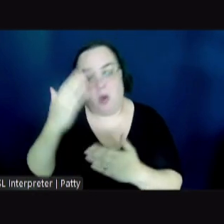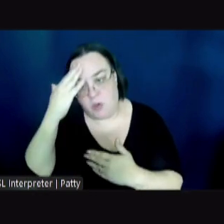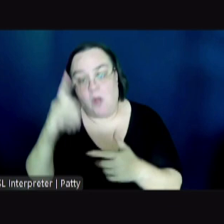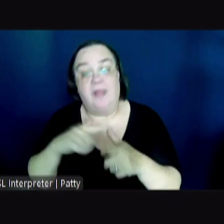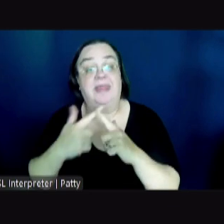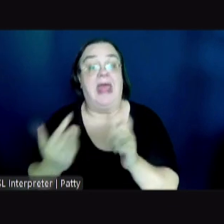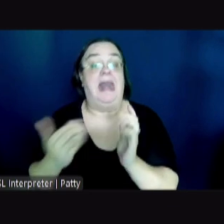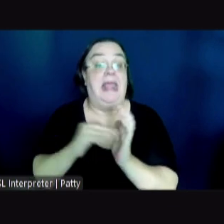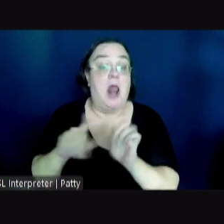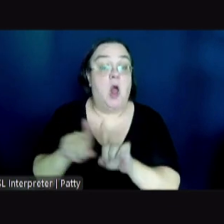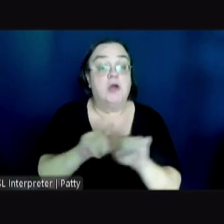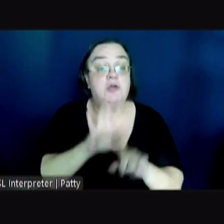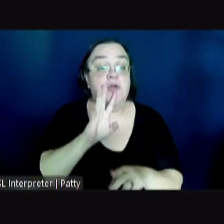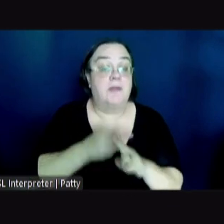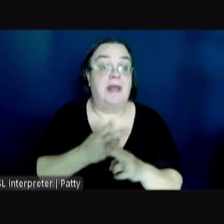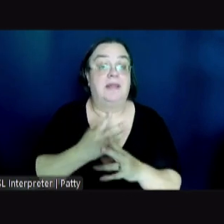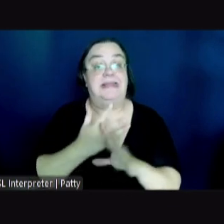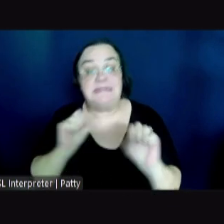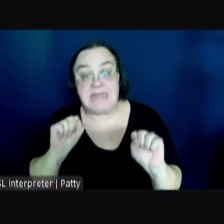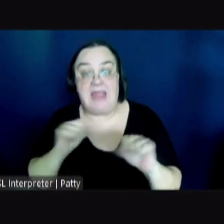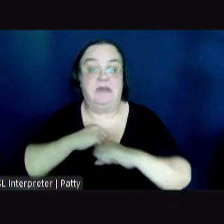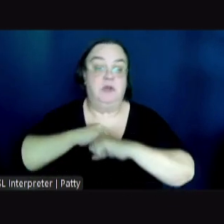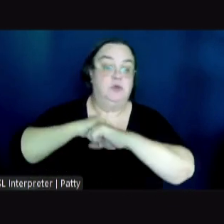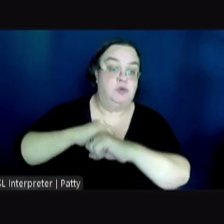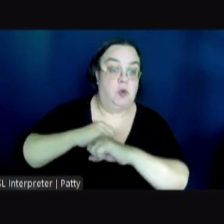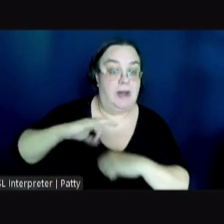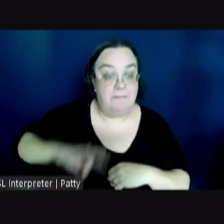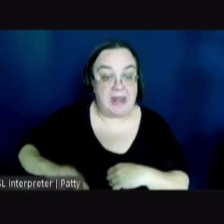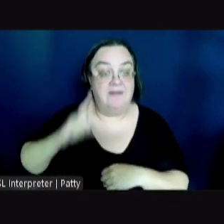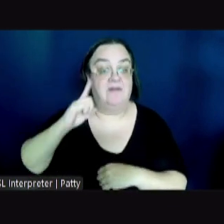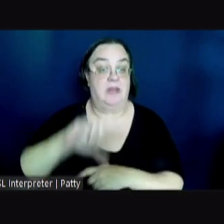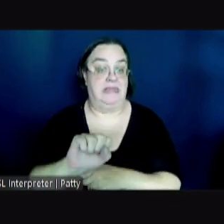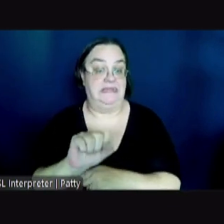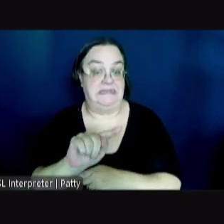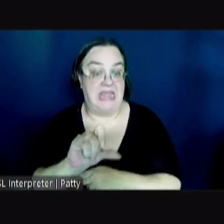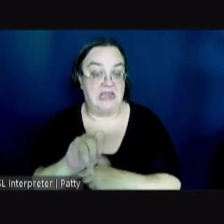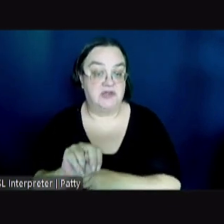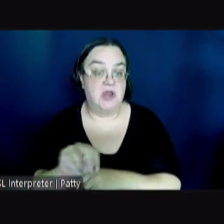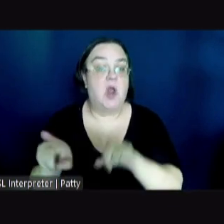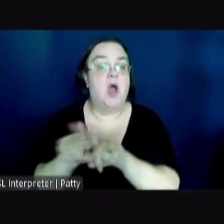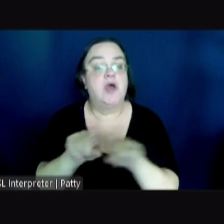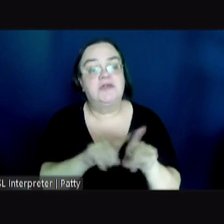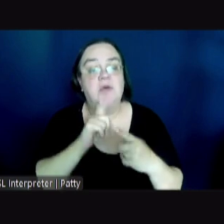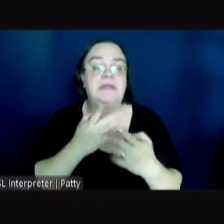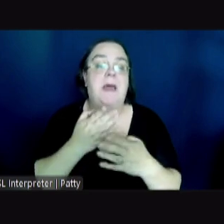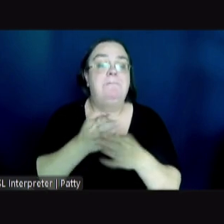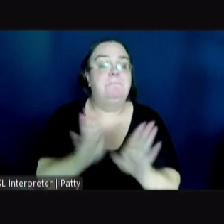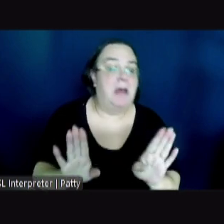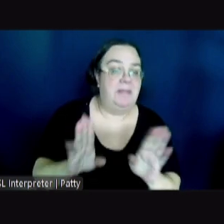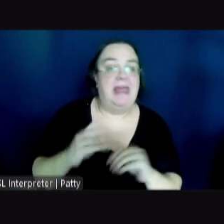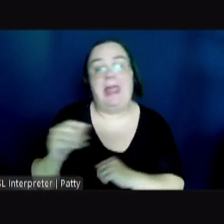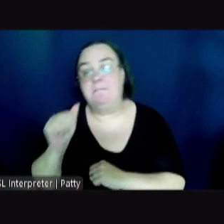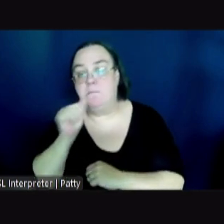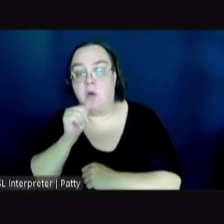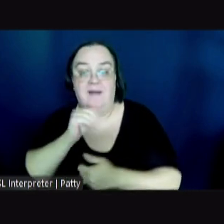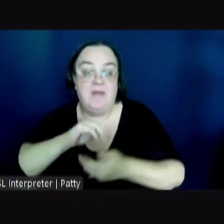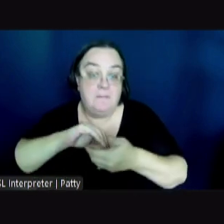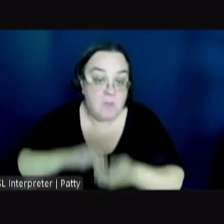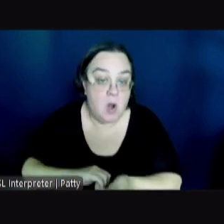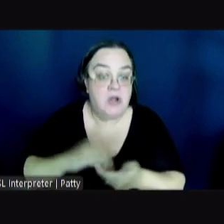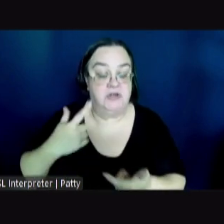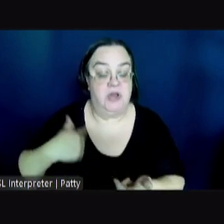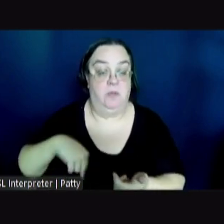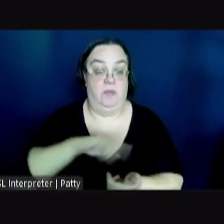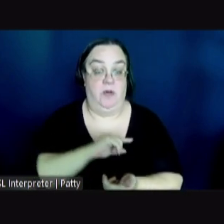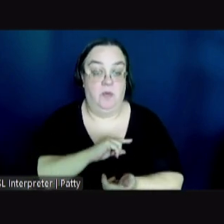at the station. And then also, this is kind of a public-private partnership that we've entered into for 25-year lease payments from the